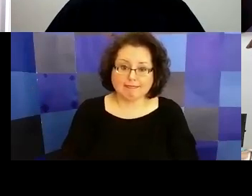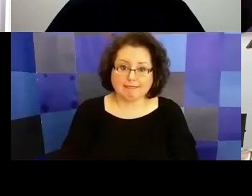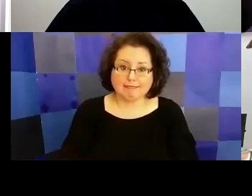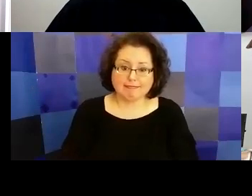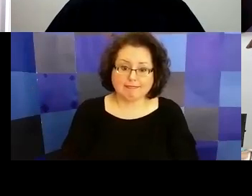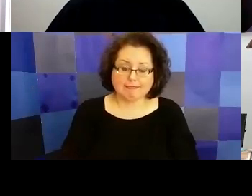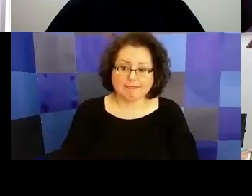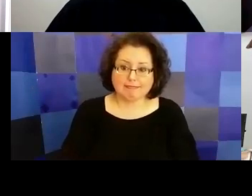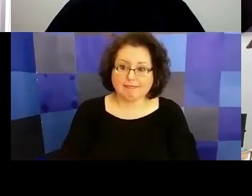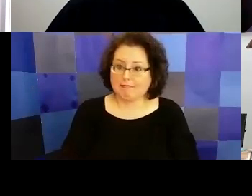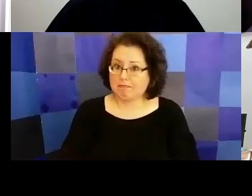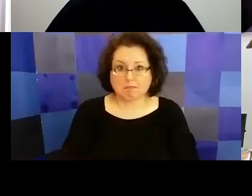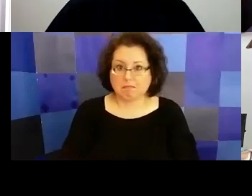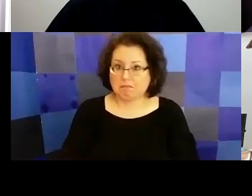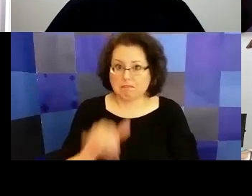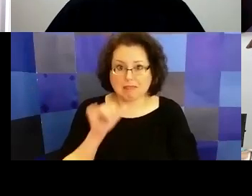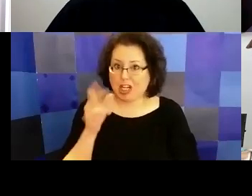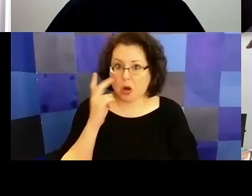I do not see him.